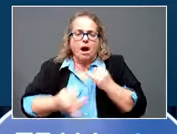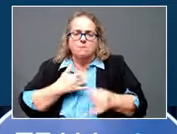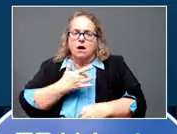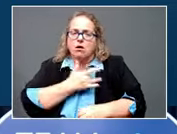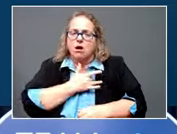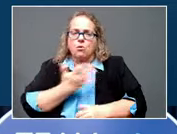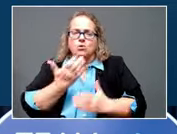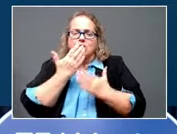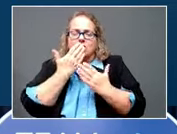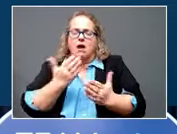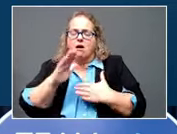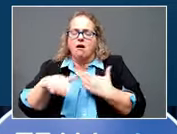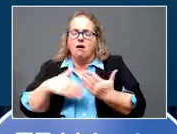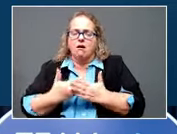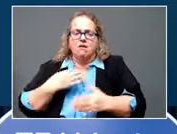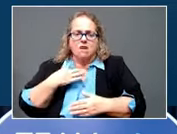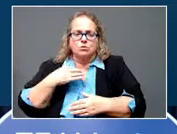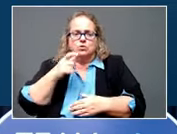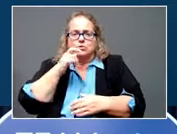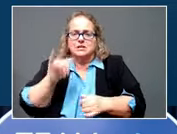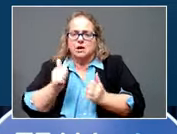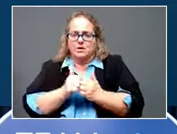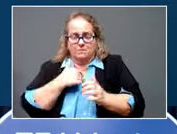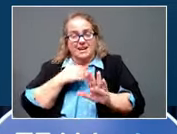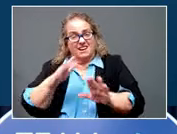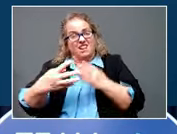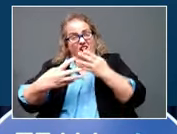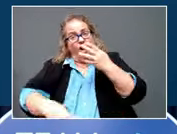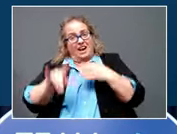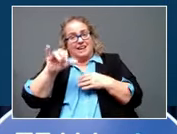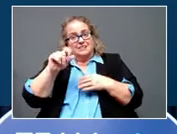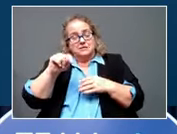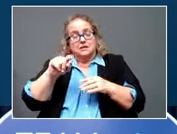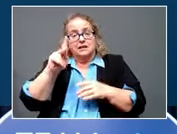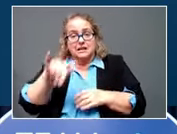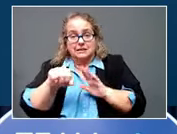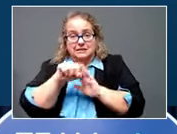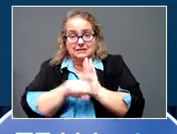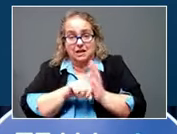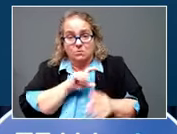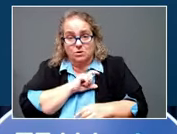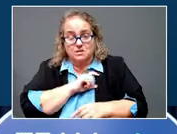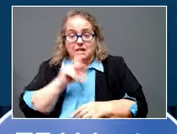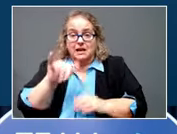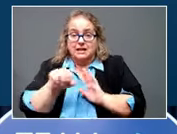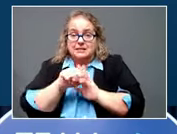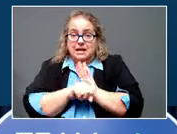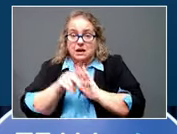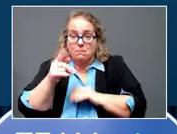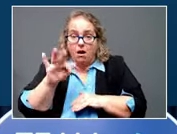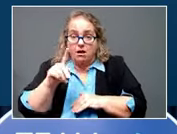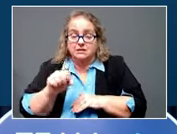stick with me because it is an incredible list. The Kentucky State Police, Kentucky State Parks, the Kentucky trucking